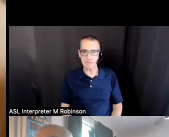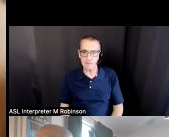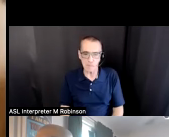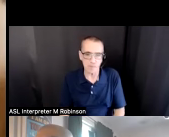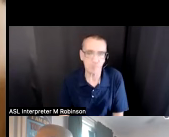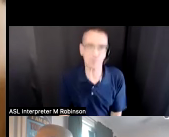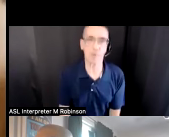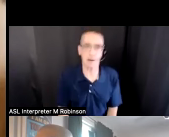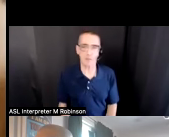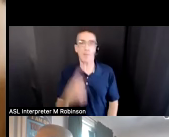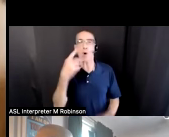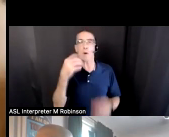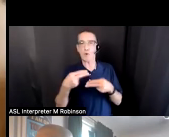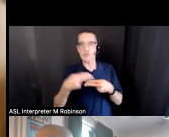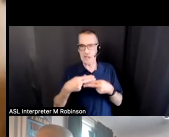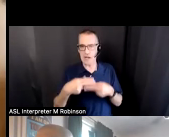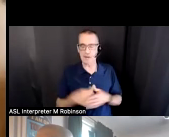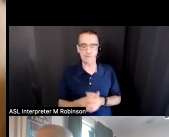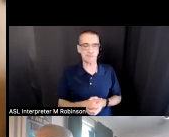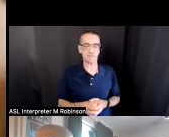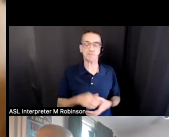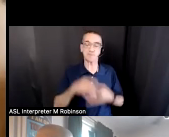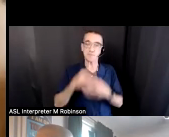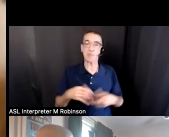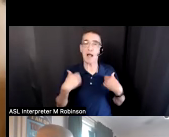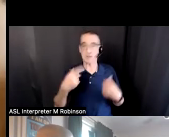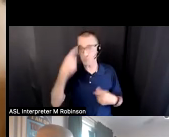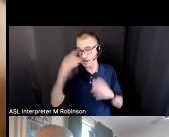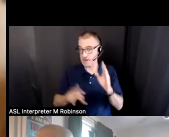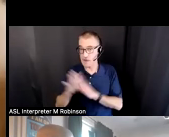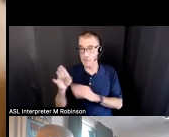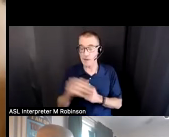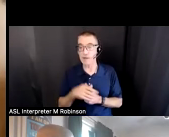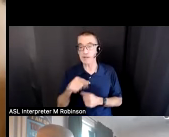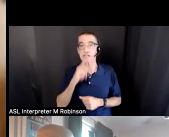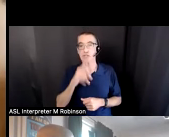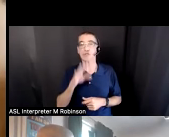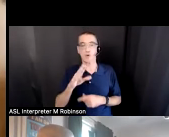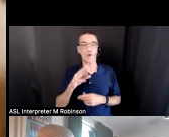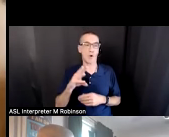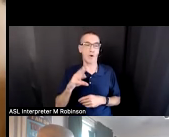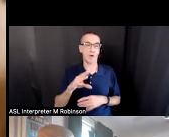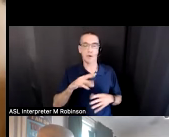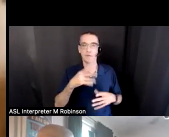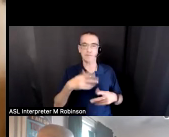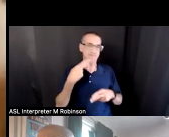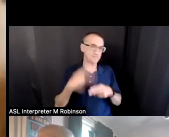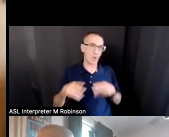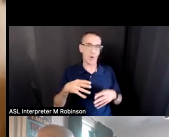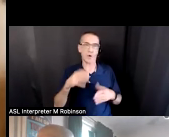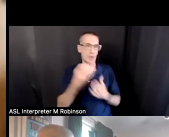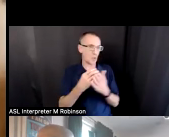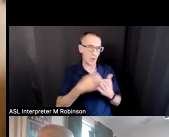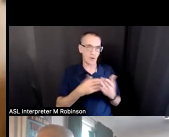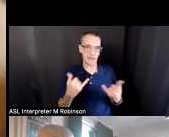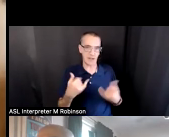think we have one more slide around adolescent brain development. So this is your whirlwind course today. But we've